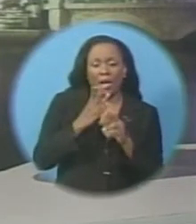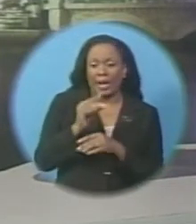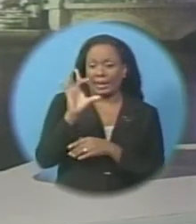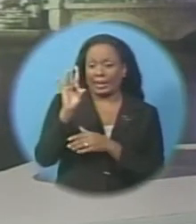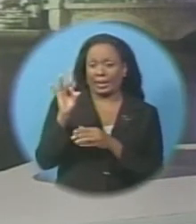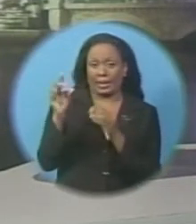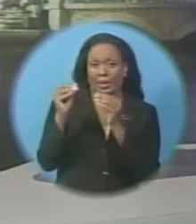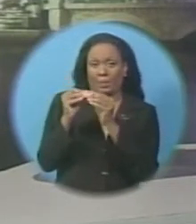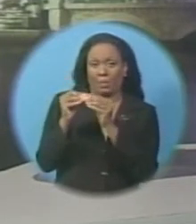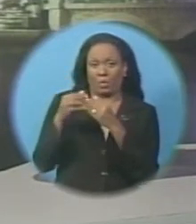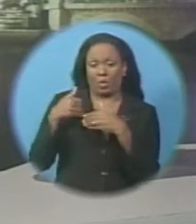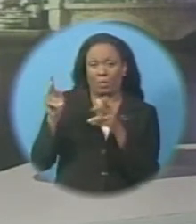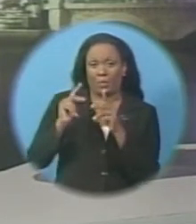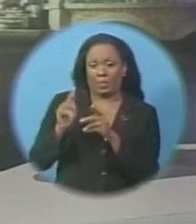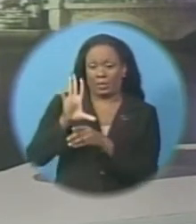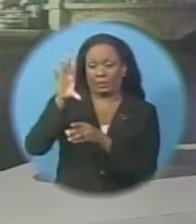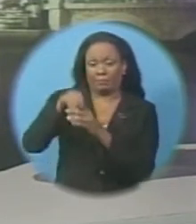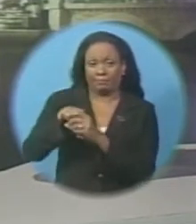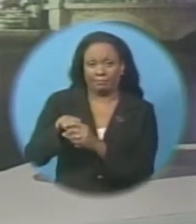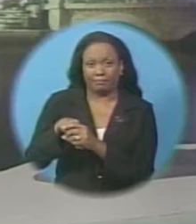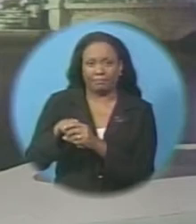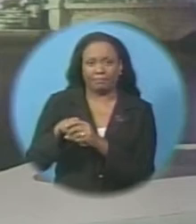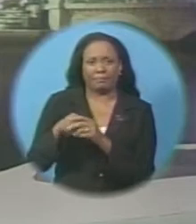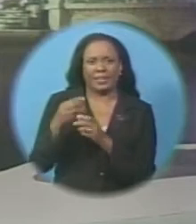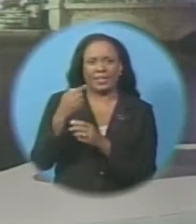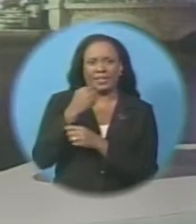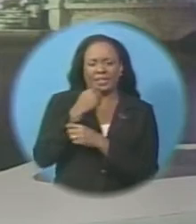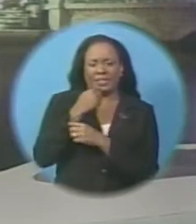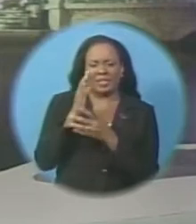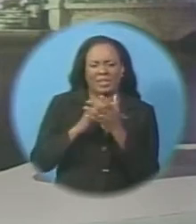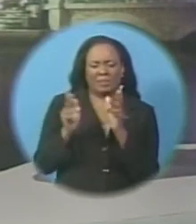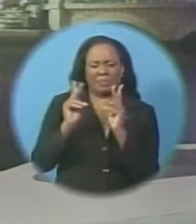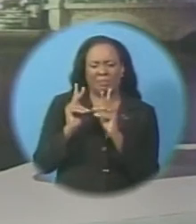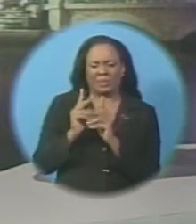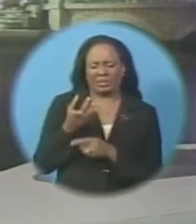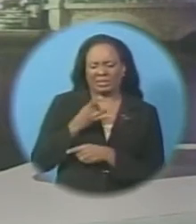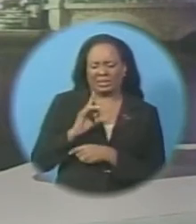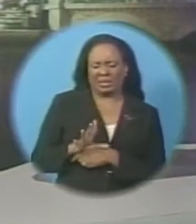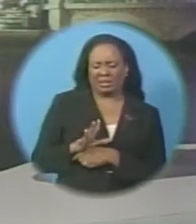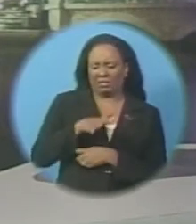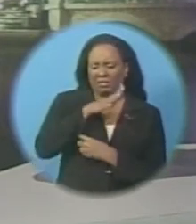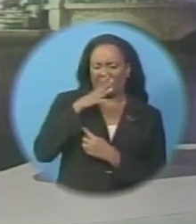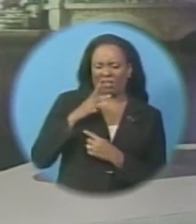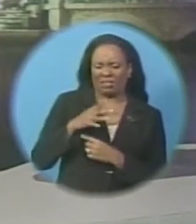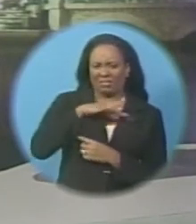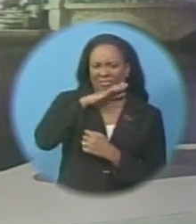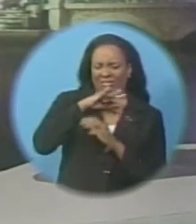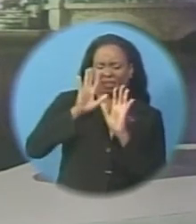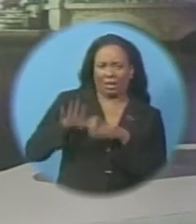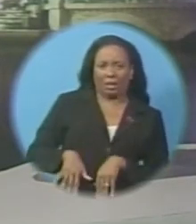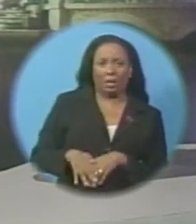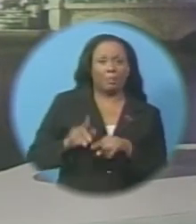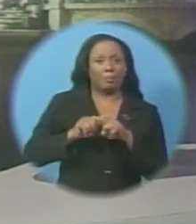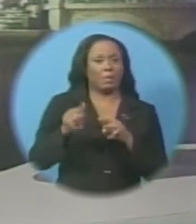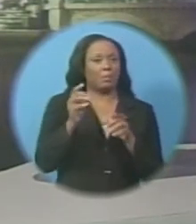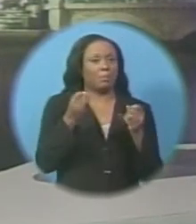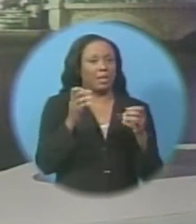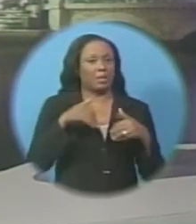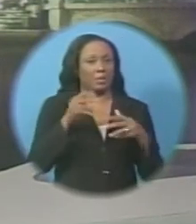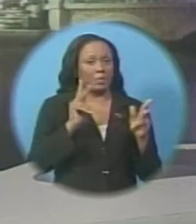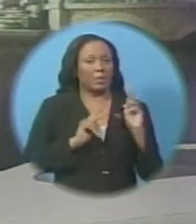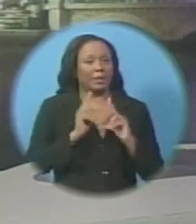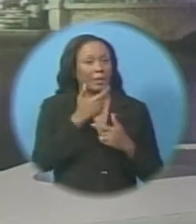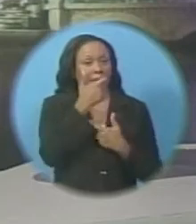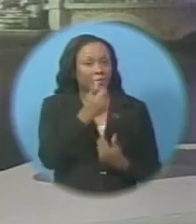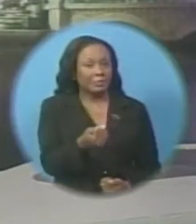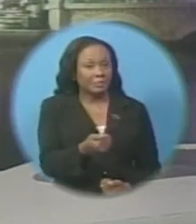more this time around. Despite the stigma attached to careers in agriculture, it's getting the interest of many of the island's young